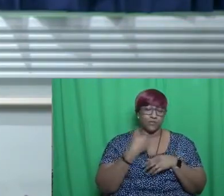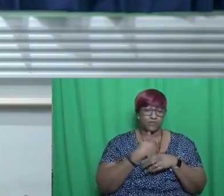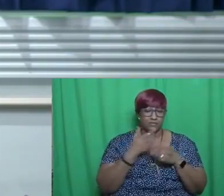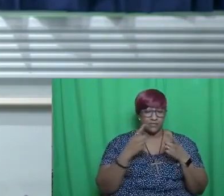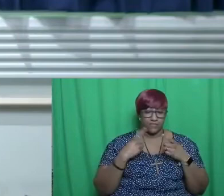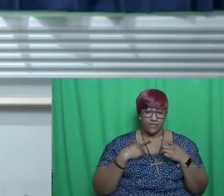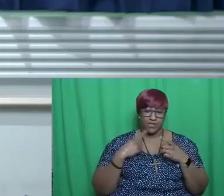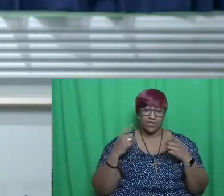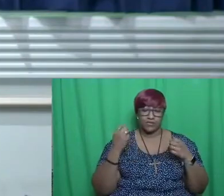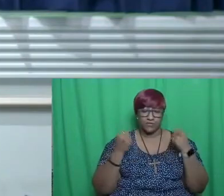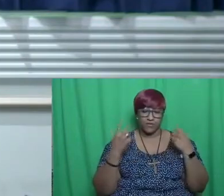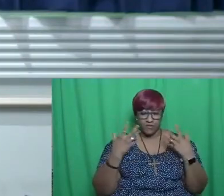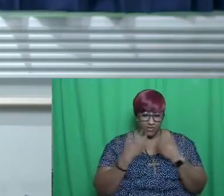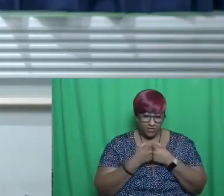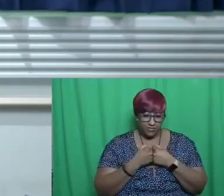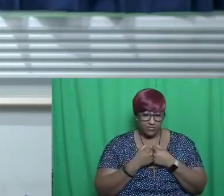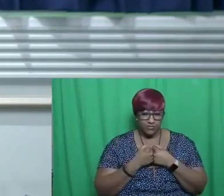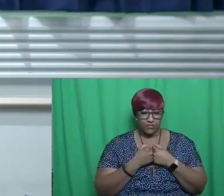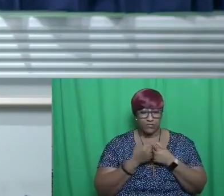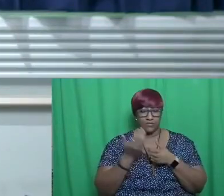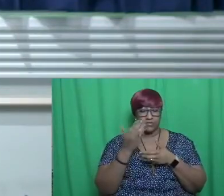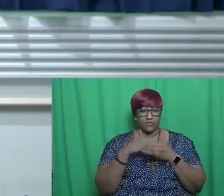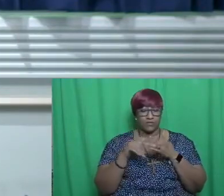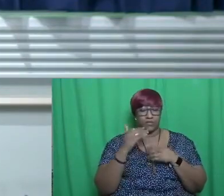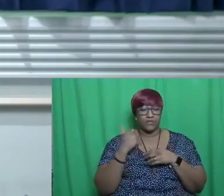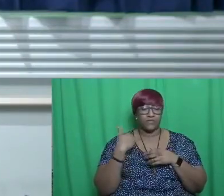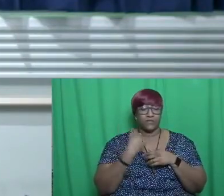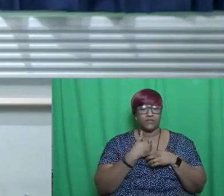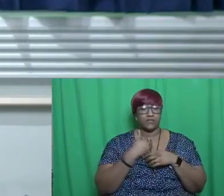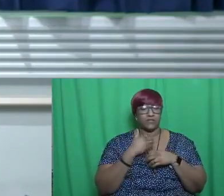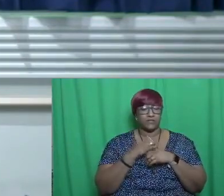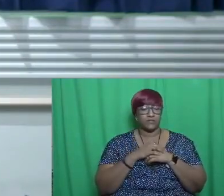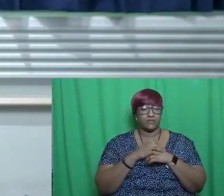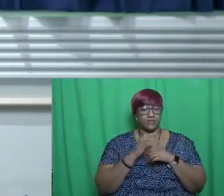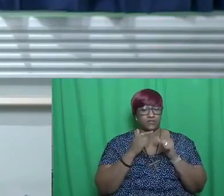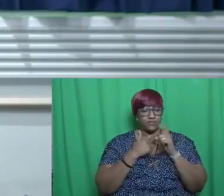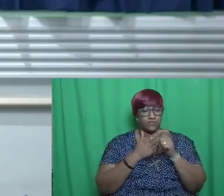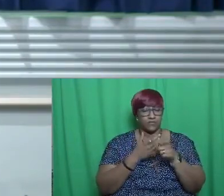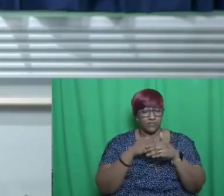some accidents. We've run into some